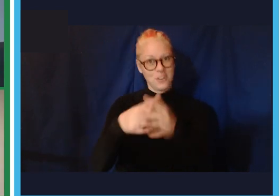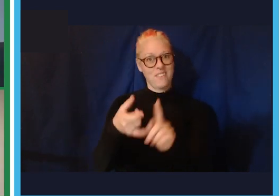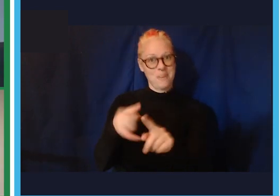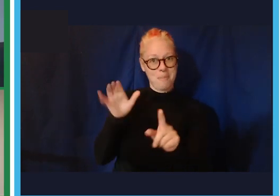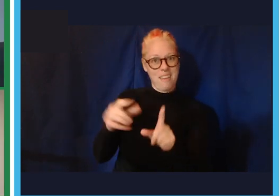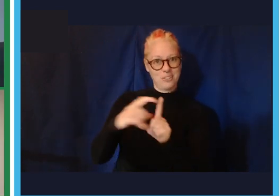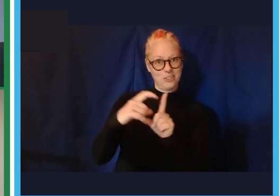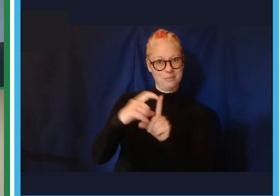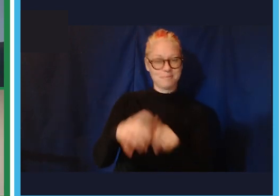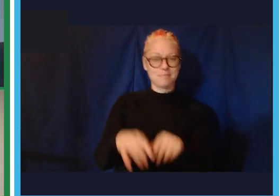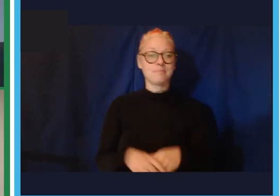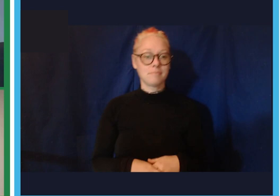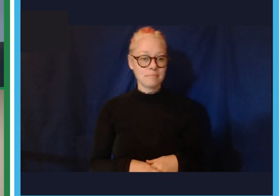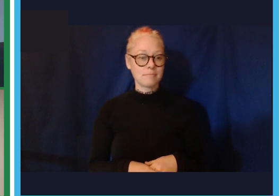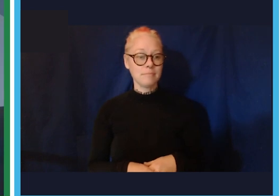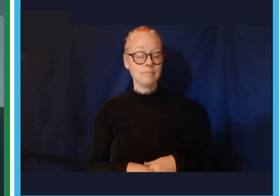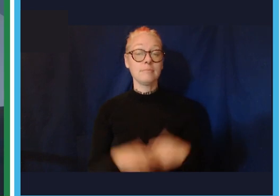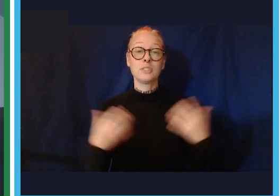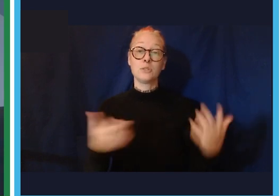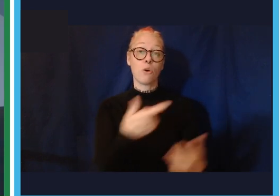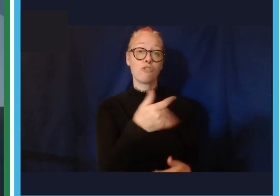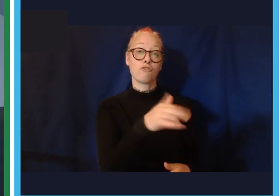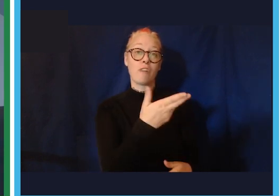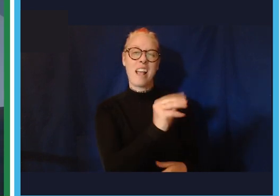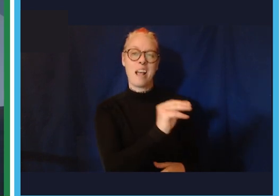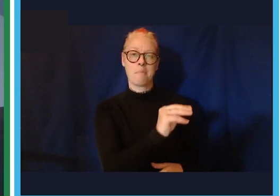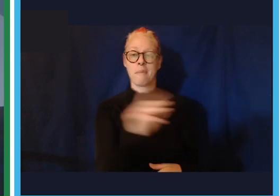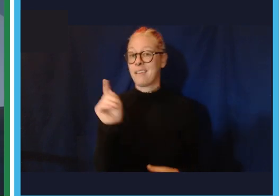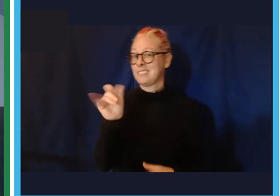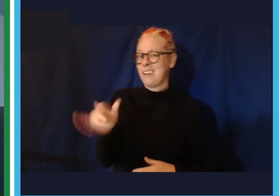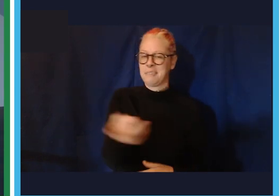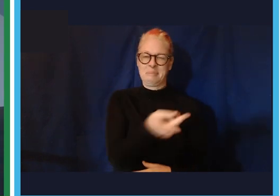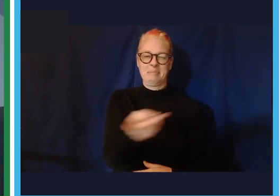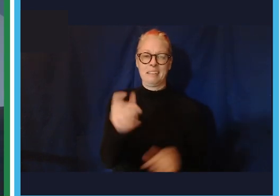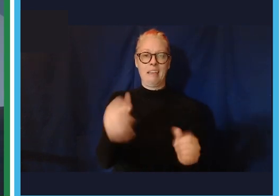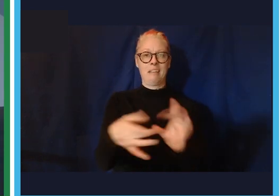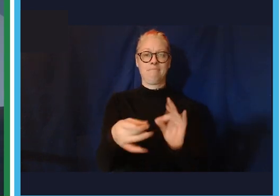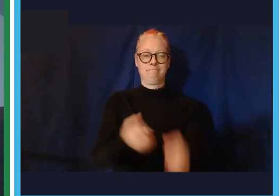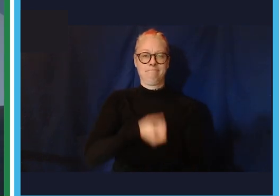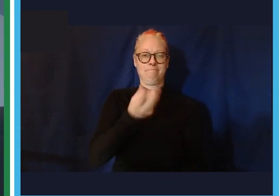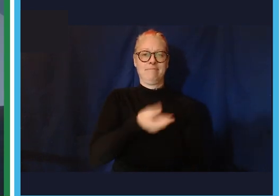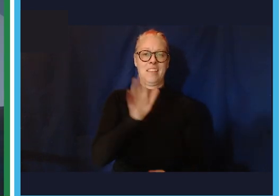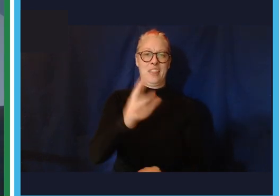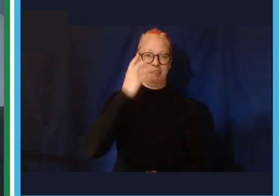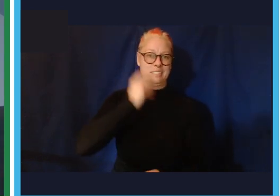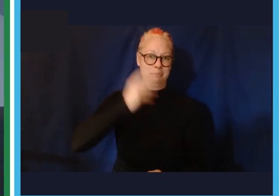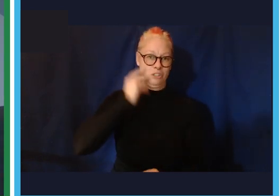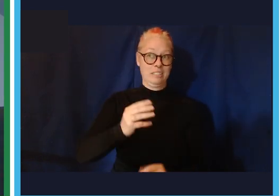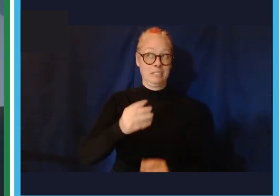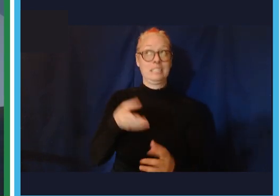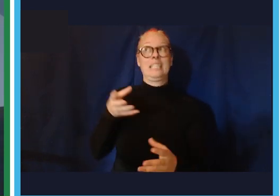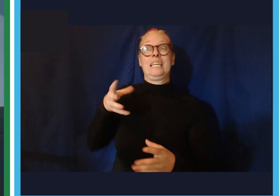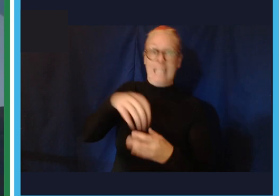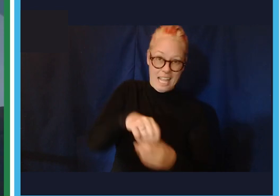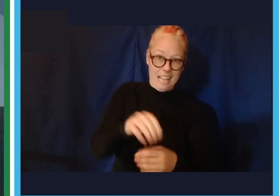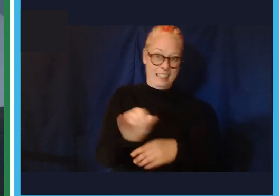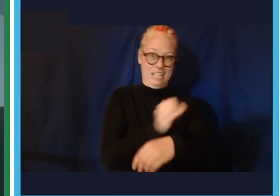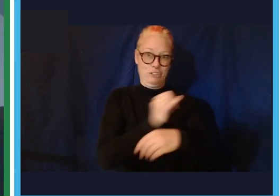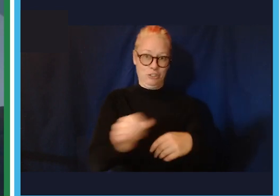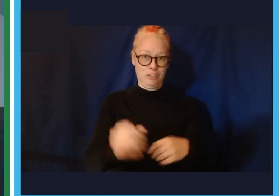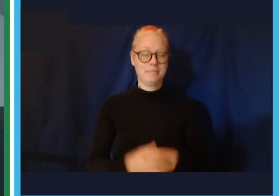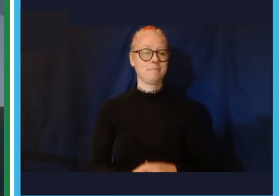And so it really starts a conversation. But really, Graham and Ty can speak from